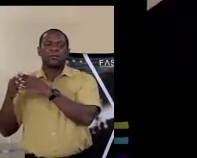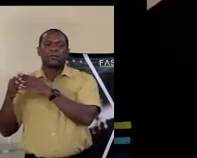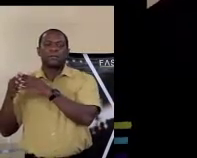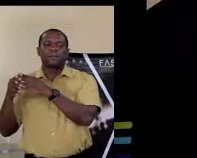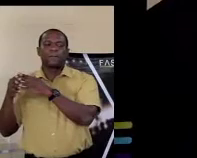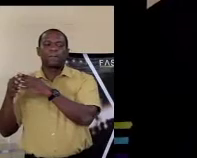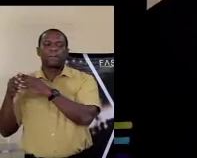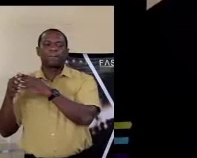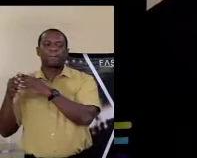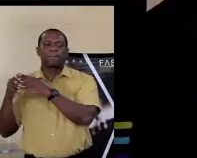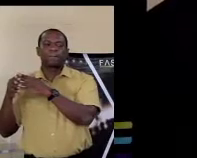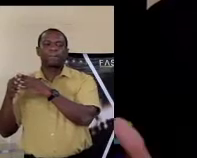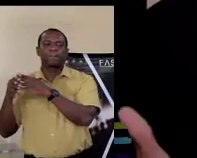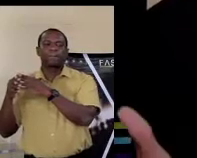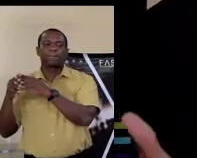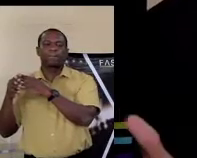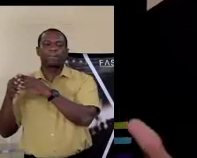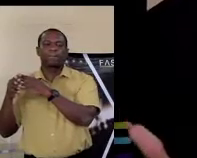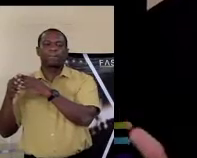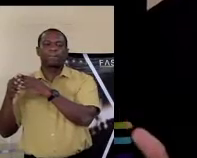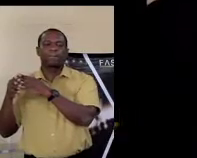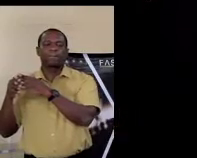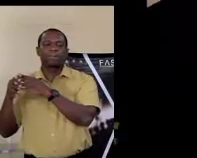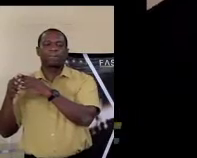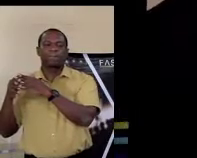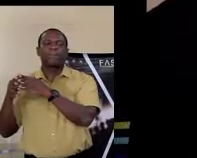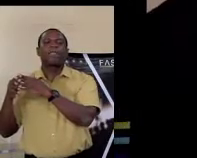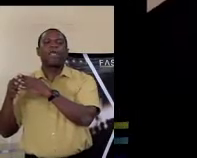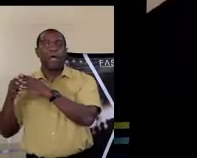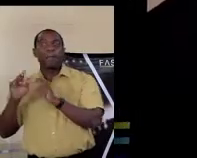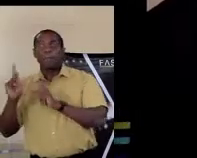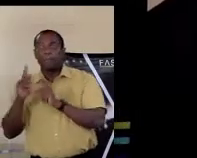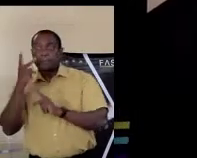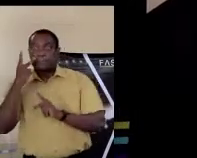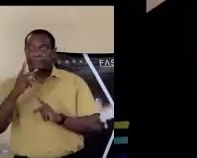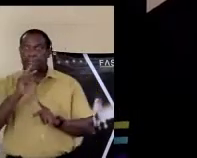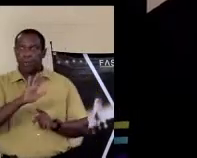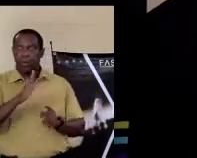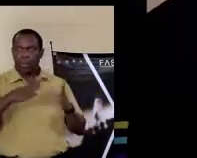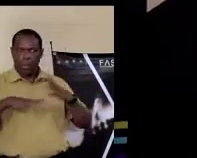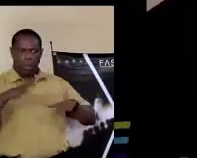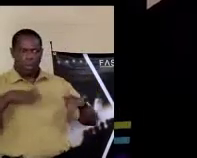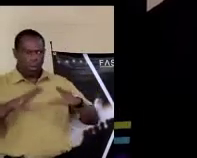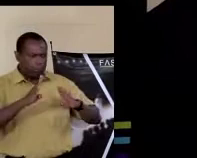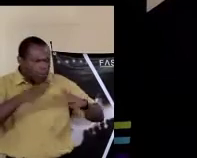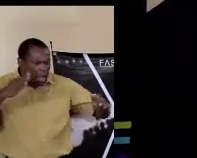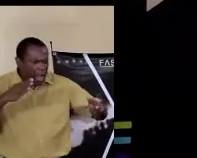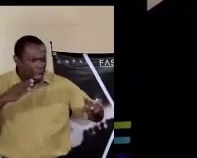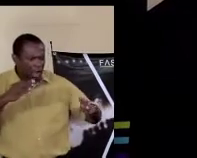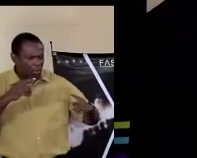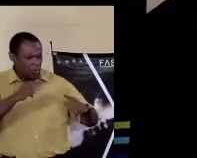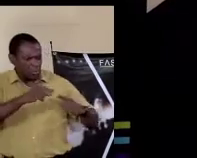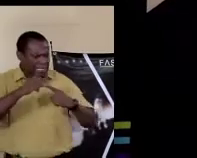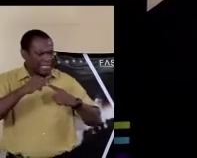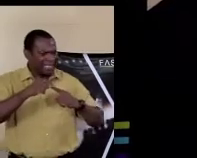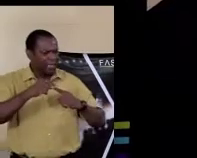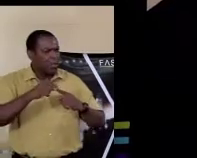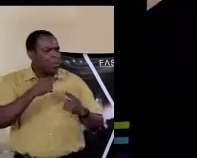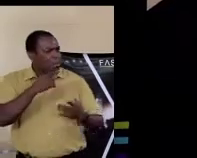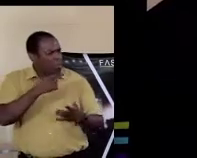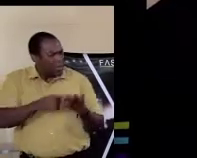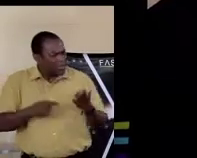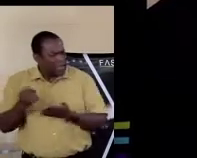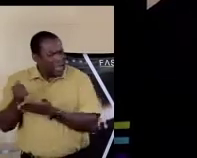that this is what is going to distinguish them from everything else that is out there, you know, as an